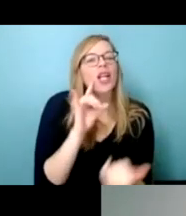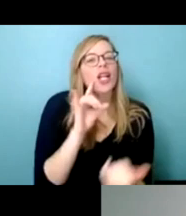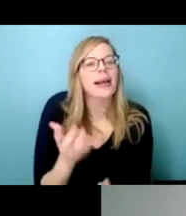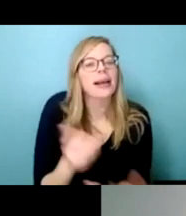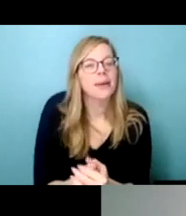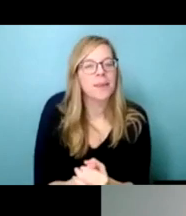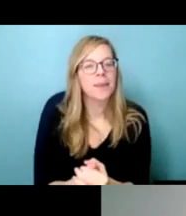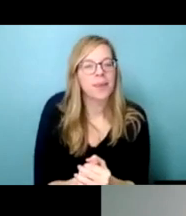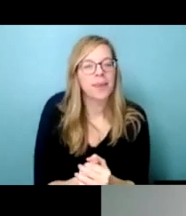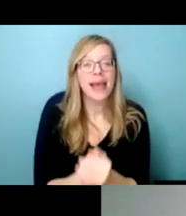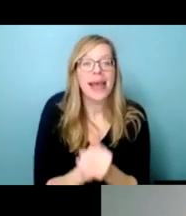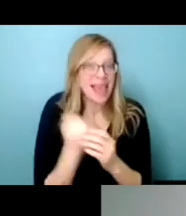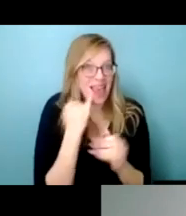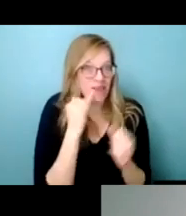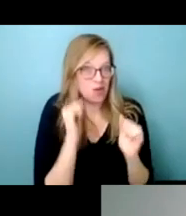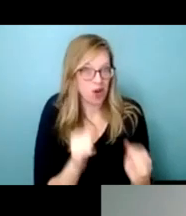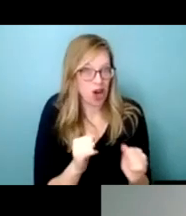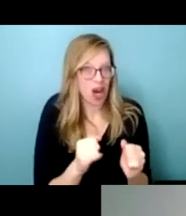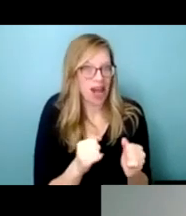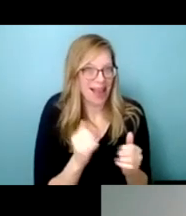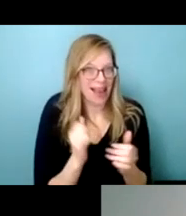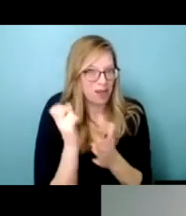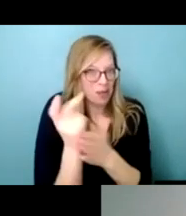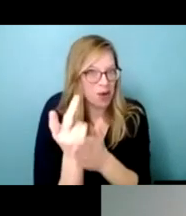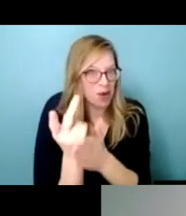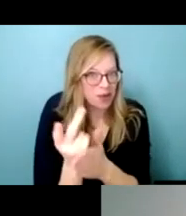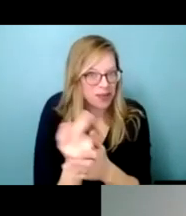Draft and get it approved. Actually, you're muted.